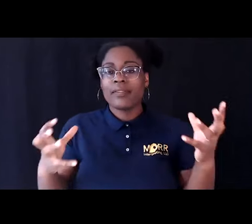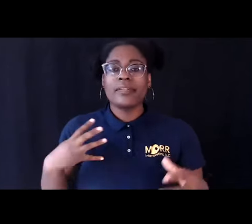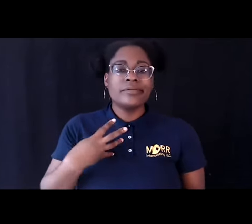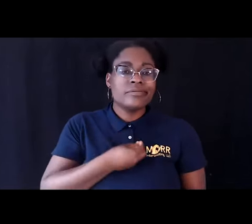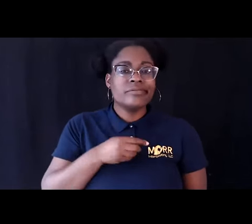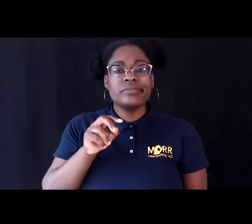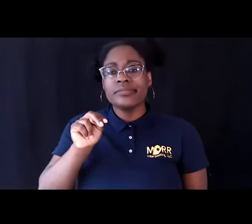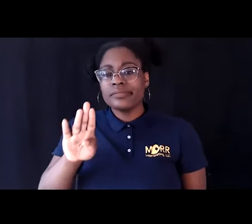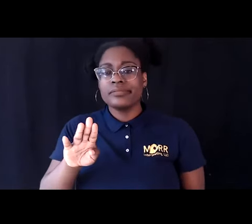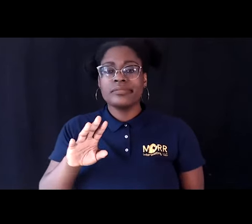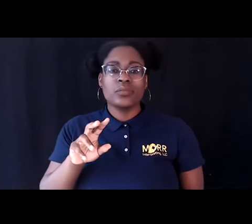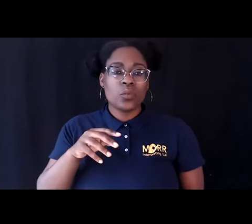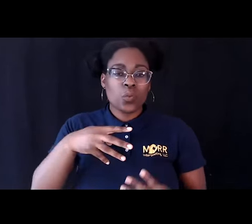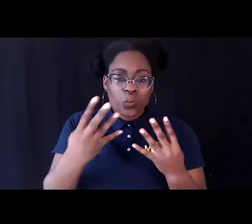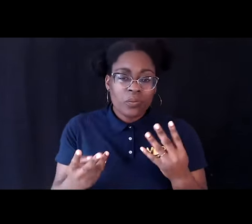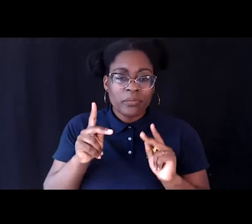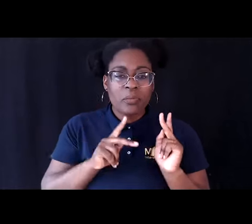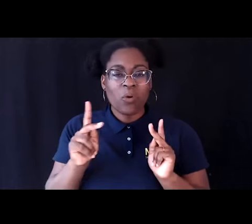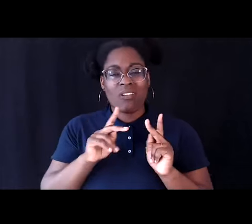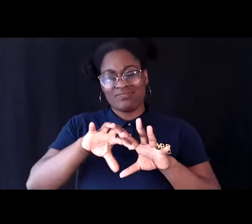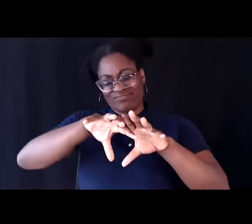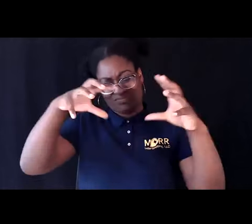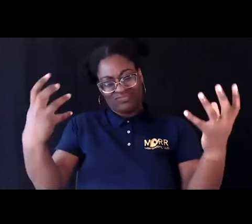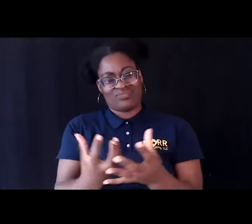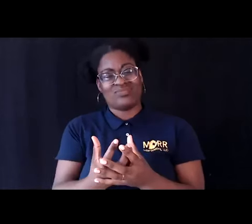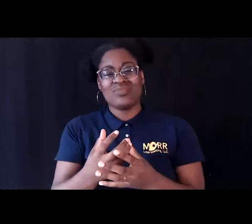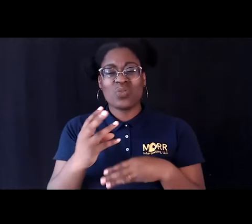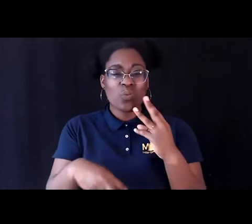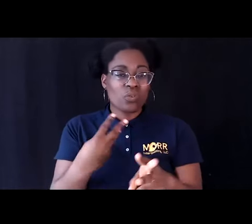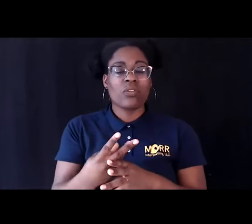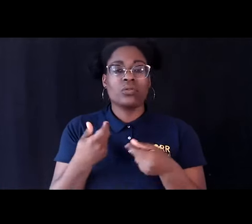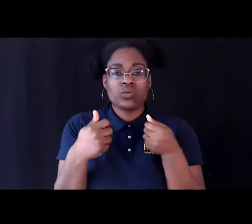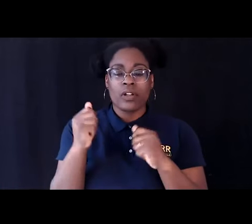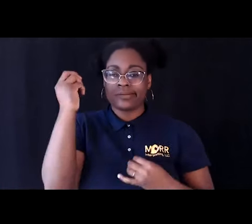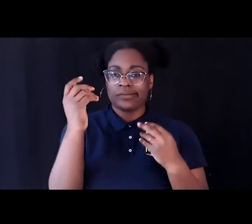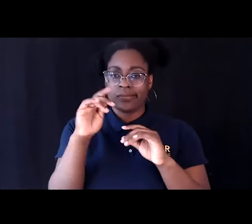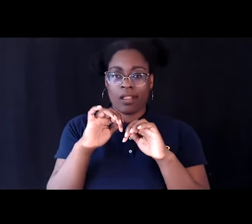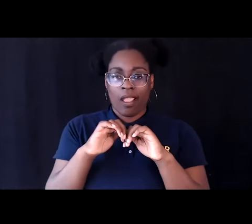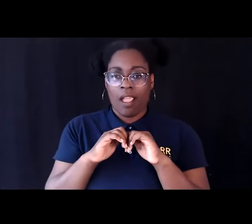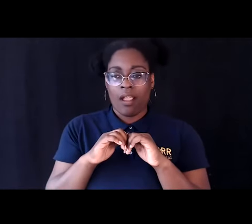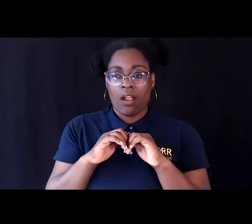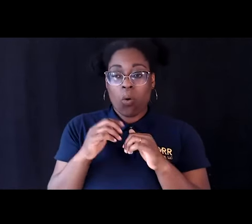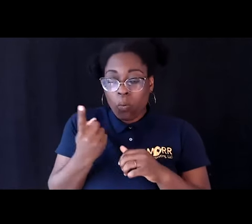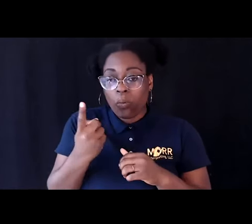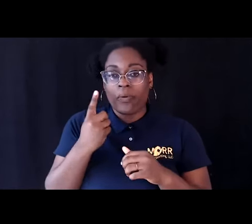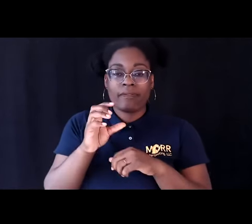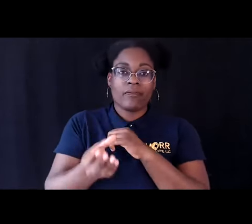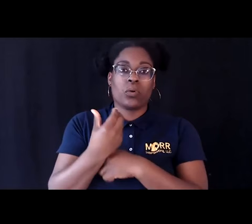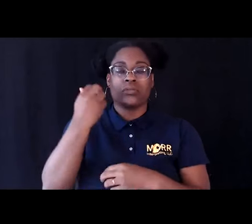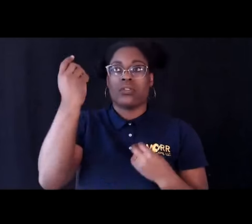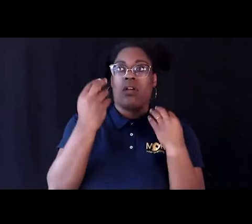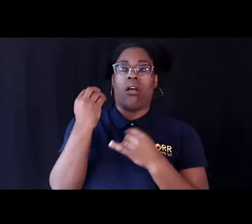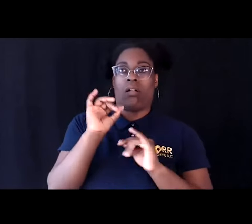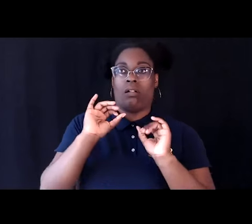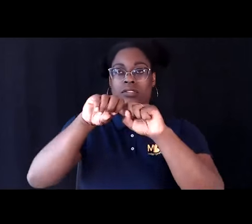people all around the world are trying to all the time think about how we could be rejected by the people who raised us and how we could be rejected by